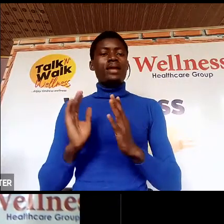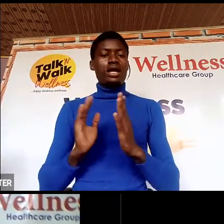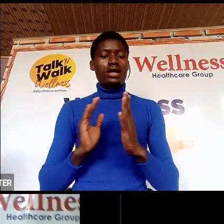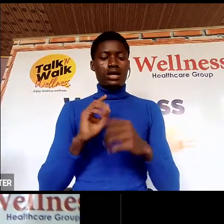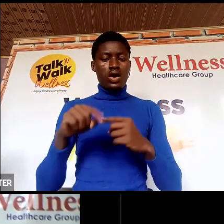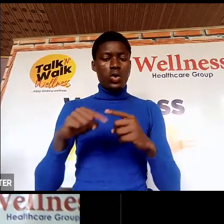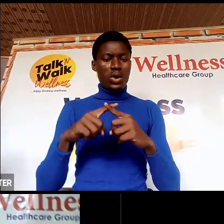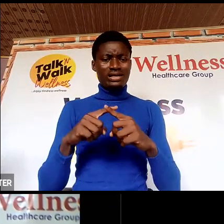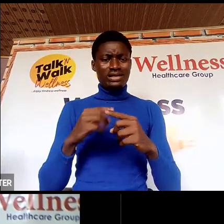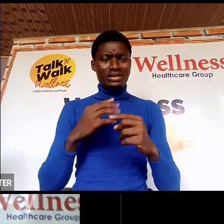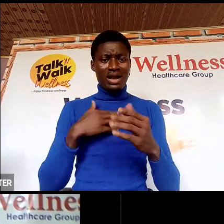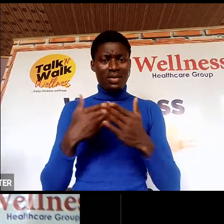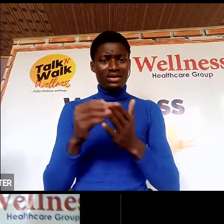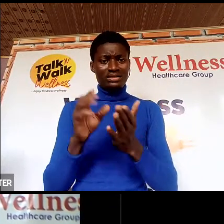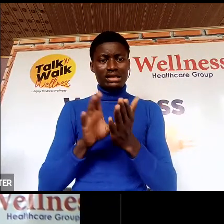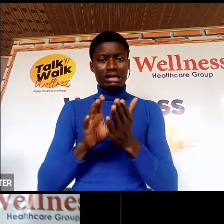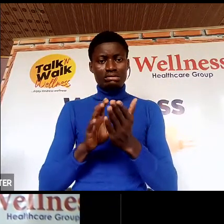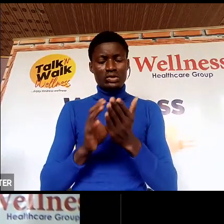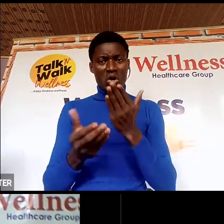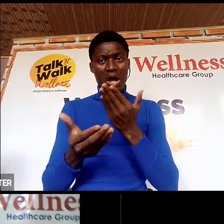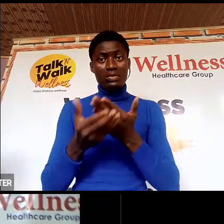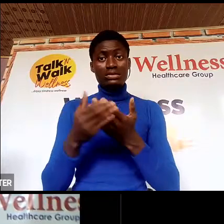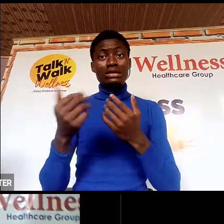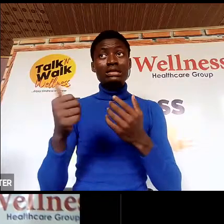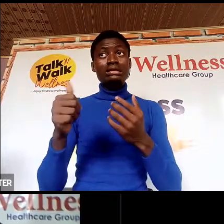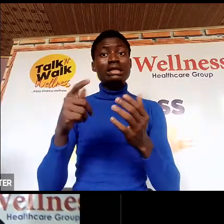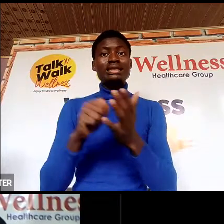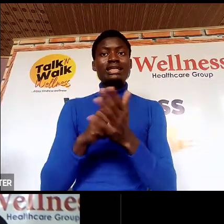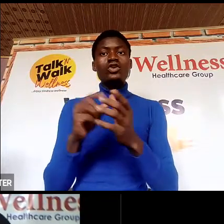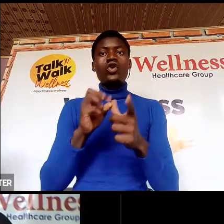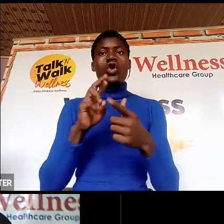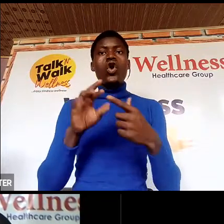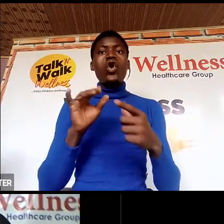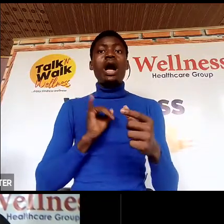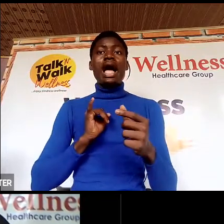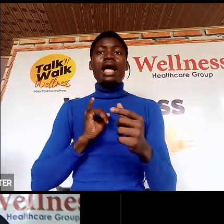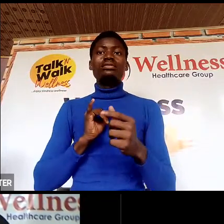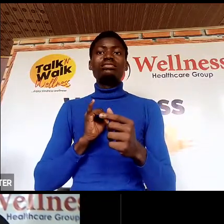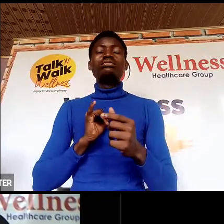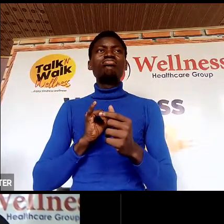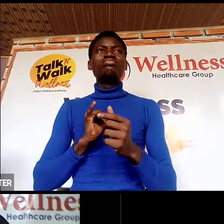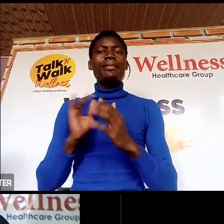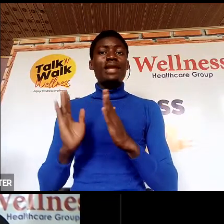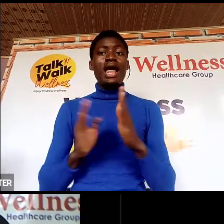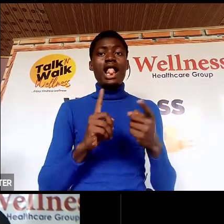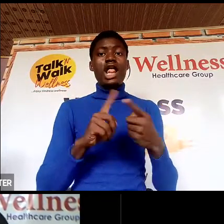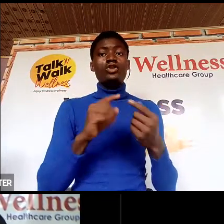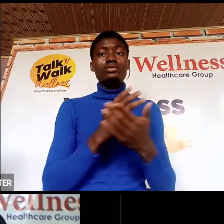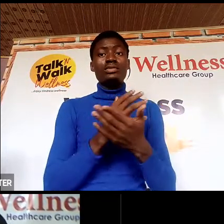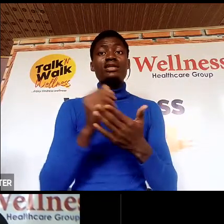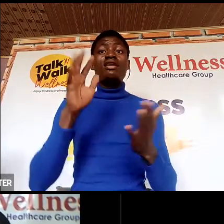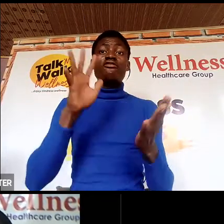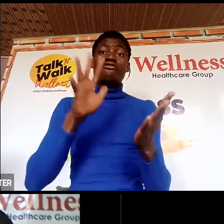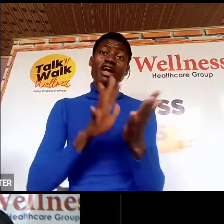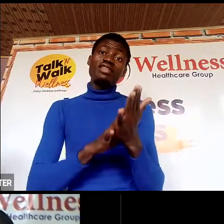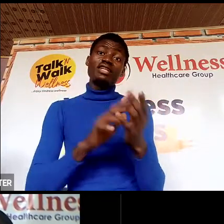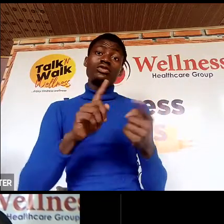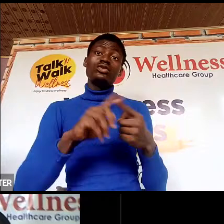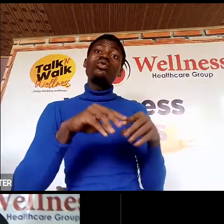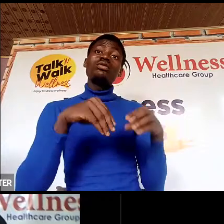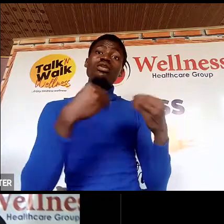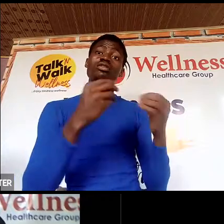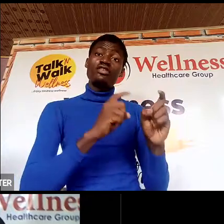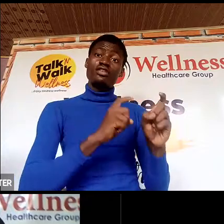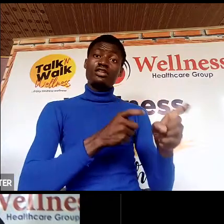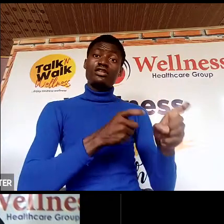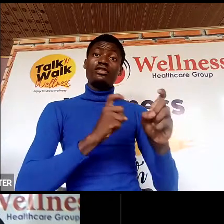I plan to spend 5,000 naira on gifts to people, charitable gifts, and once I reach that 5,000, God forbid,